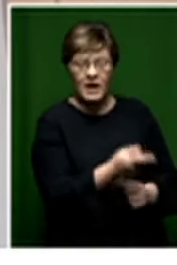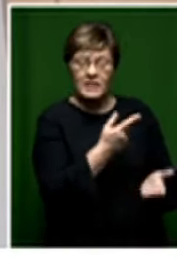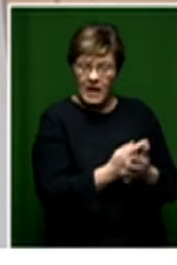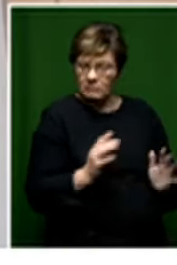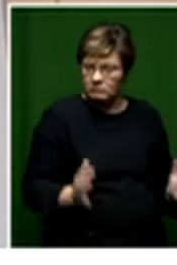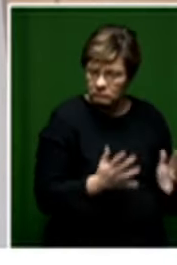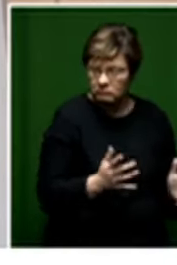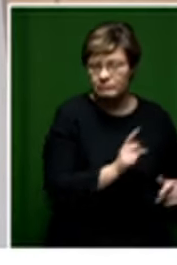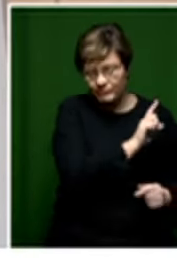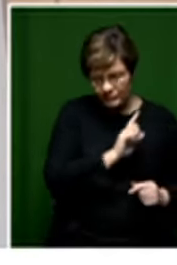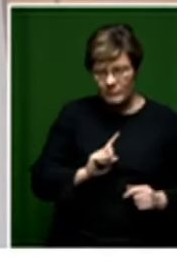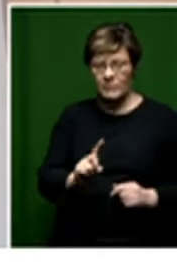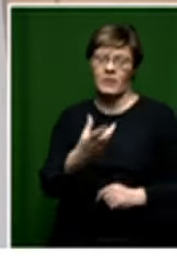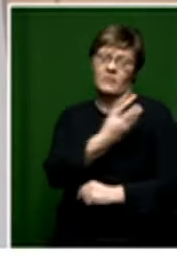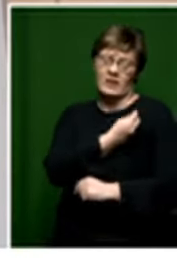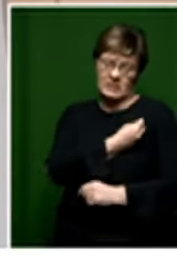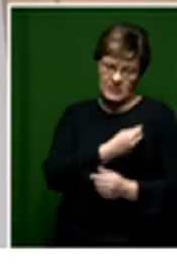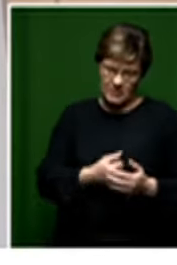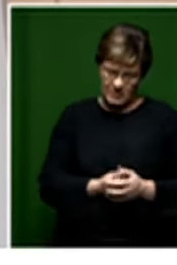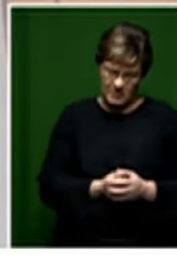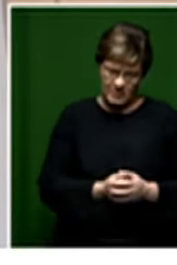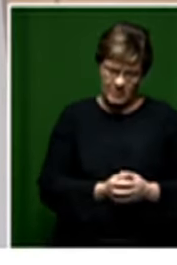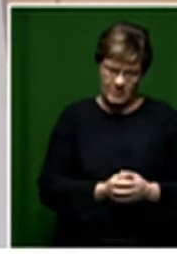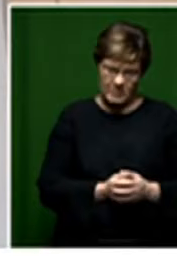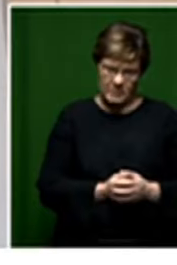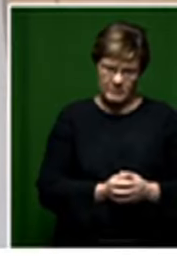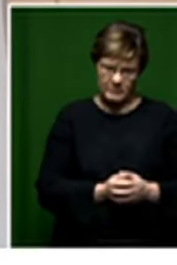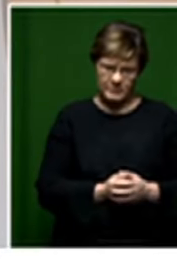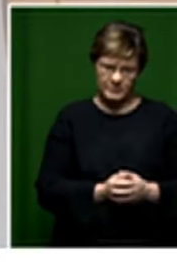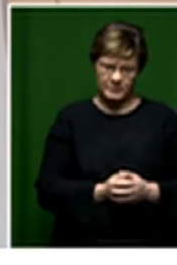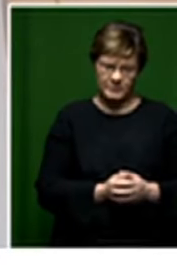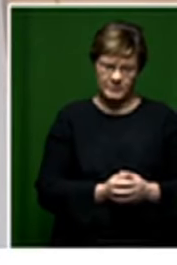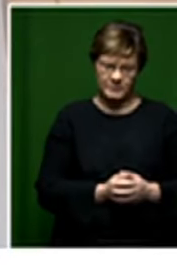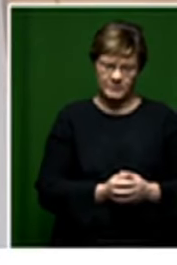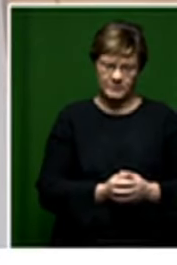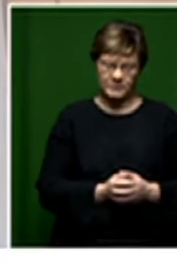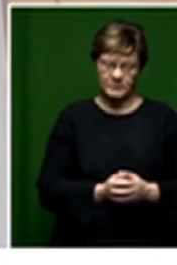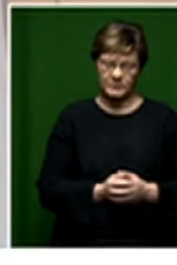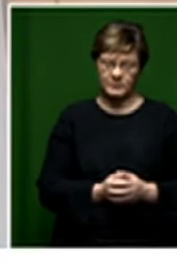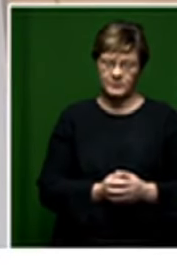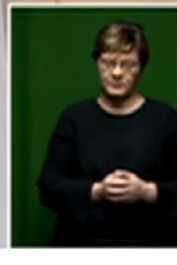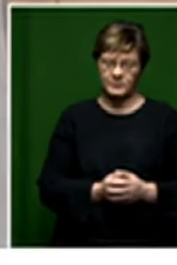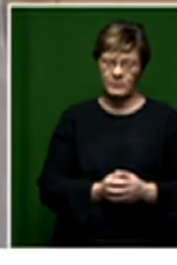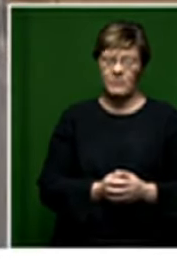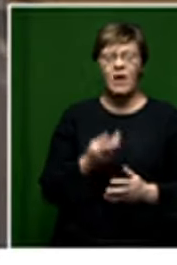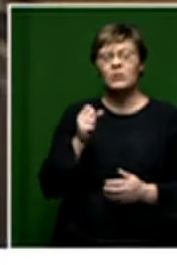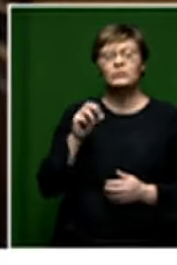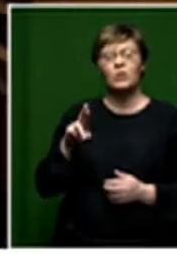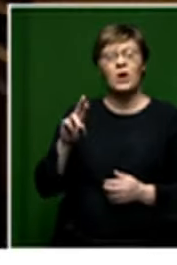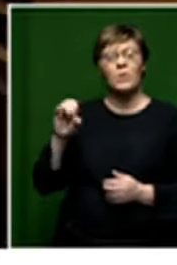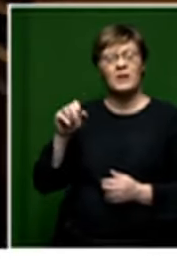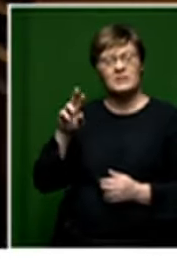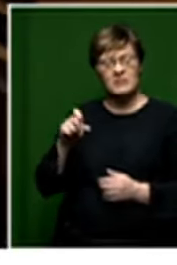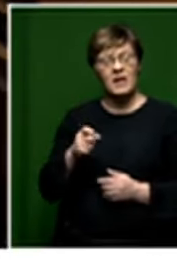convince them to come forward and get the vaccination. Dr. Roberts, I see